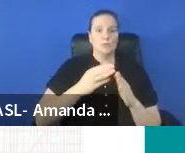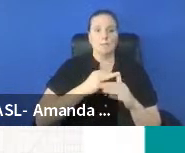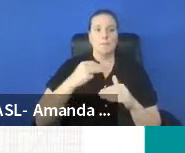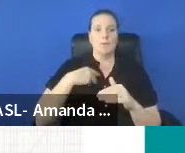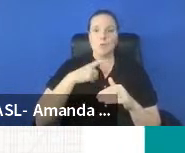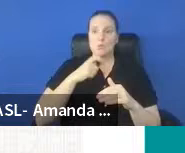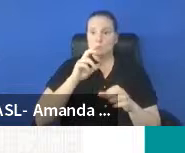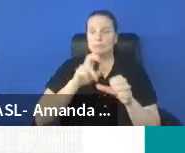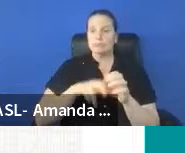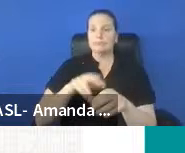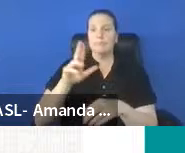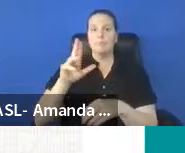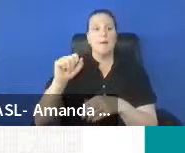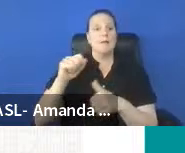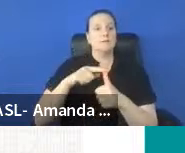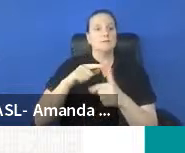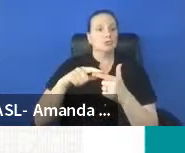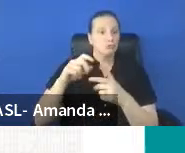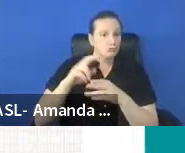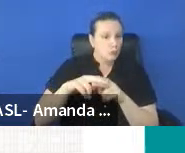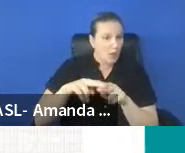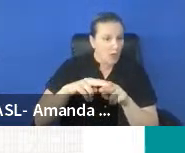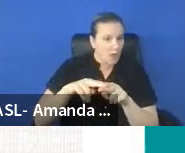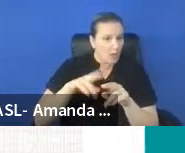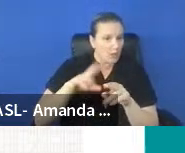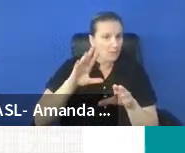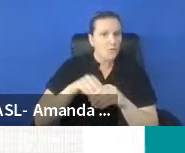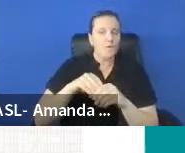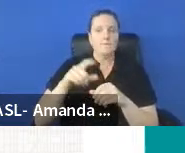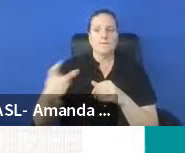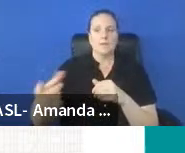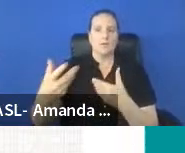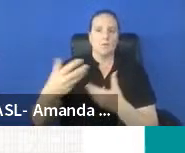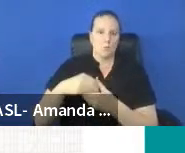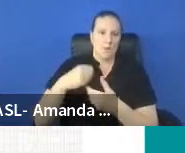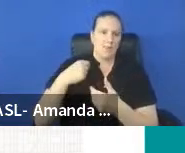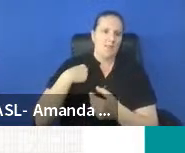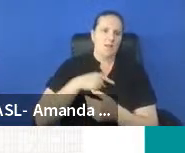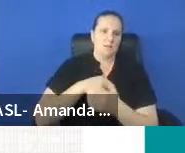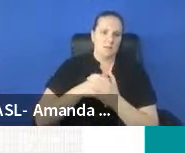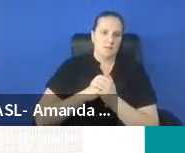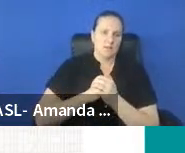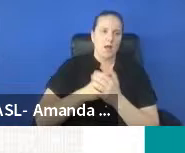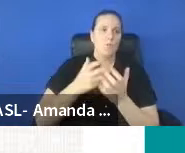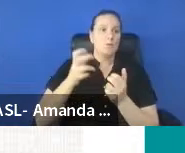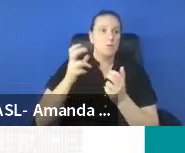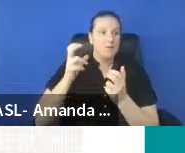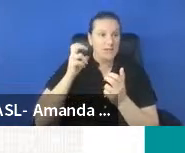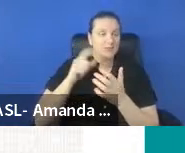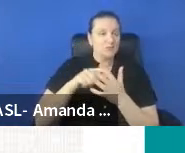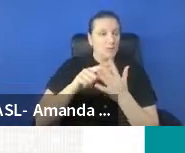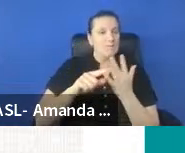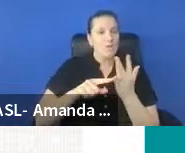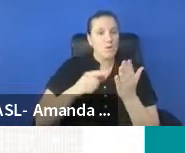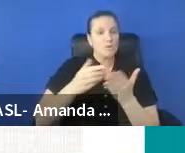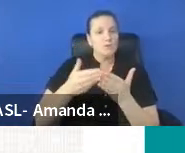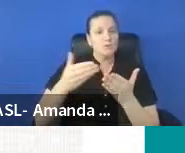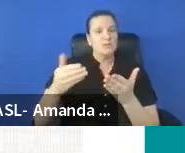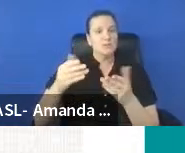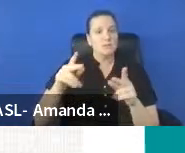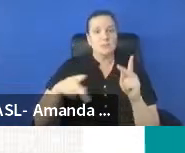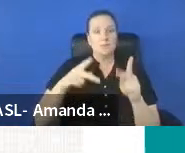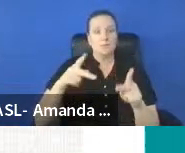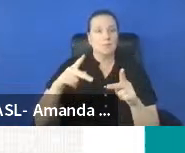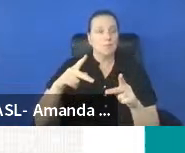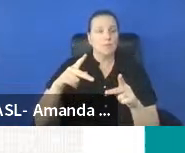bus and take the trains and, have them come with us. And I wanted to be able to hear some of those things that the people that